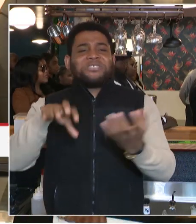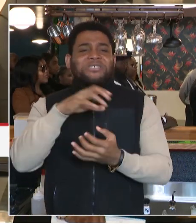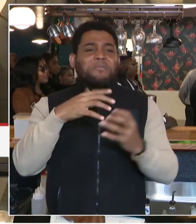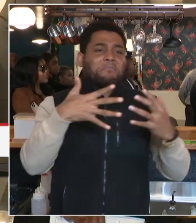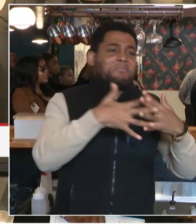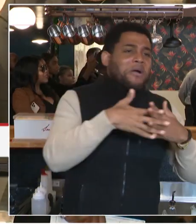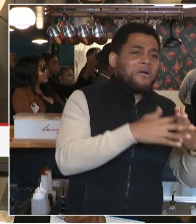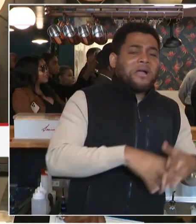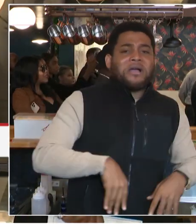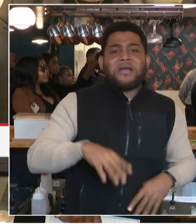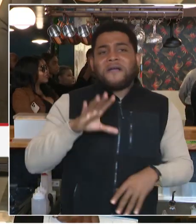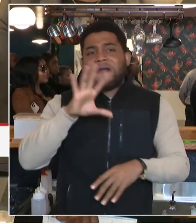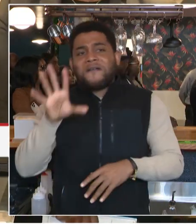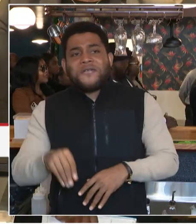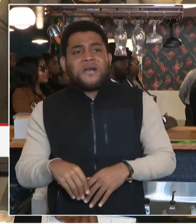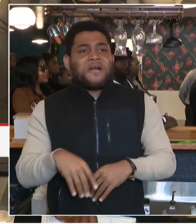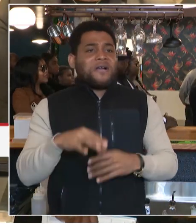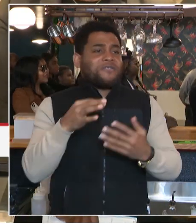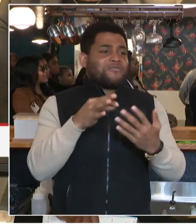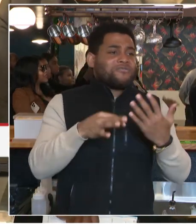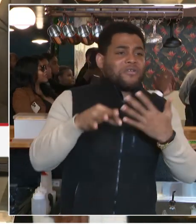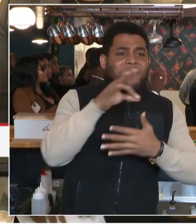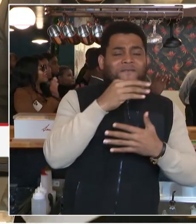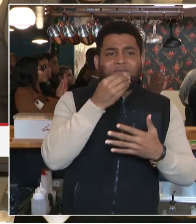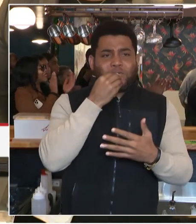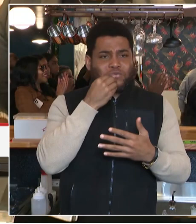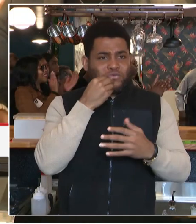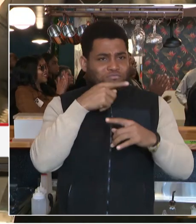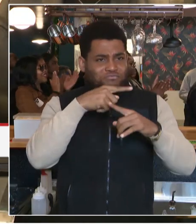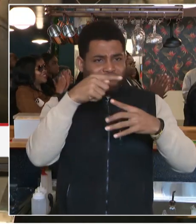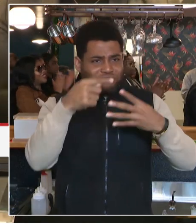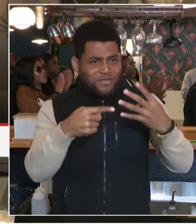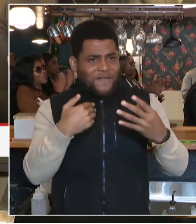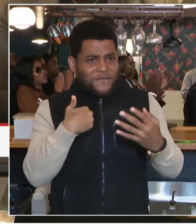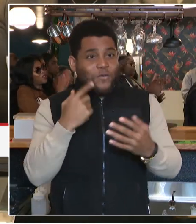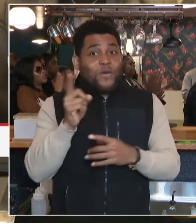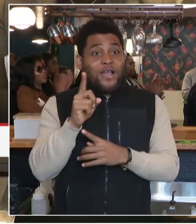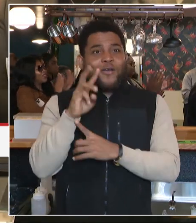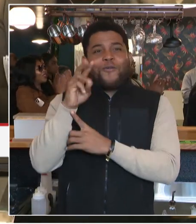a location at Skyland Town Center in Ward 7.